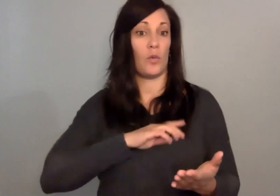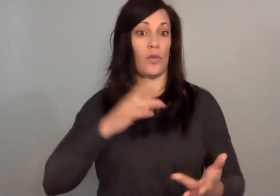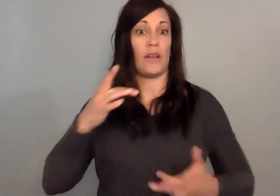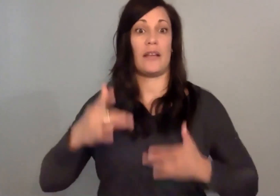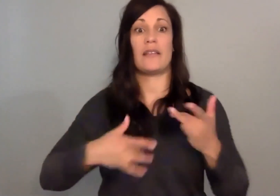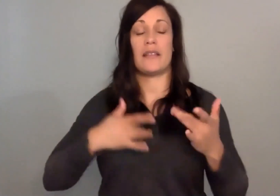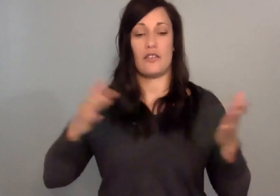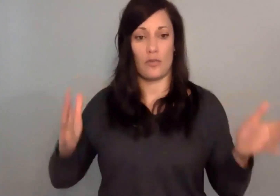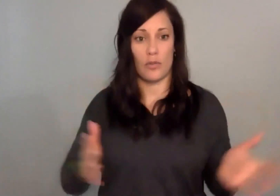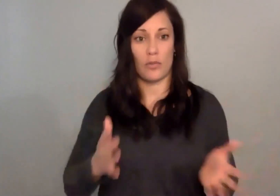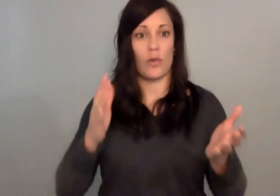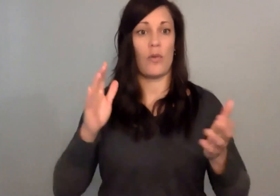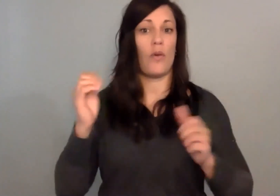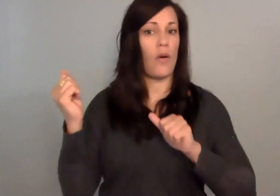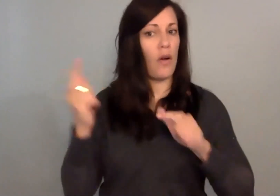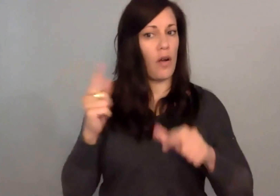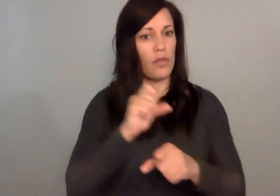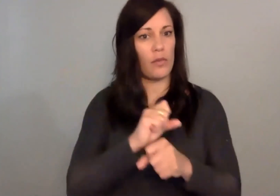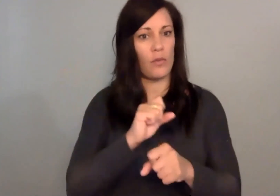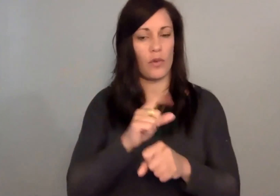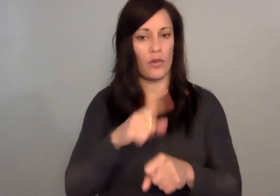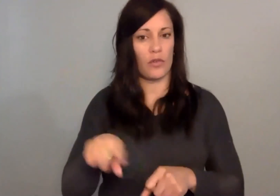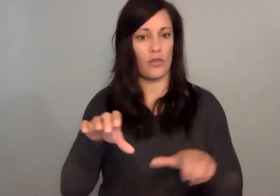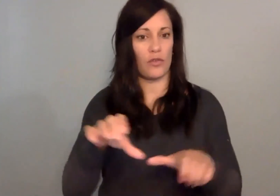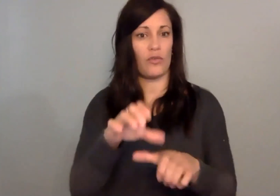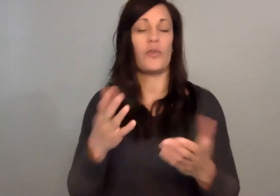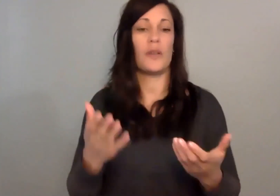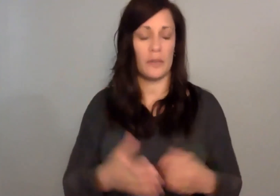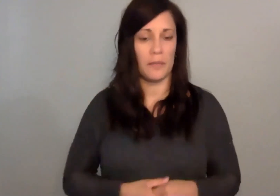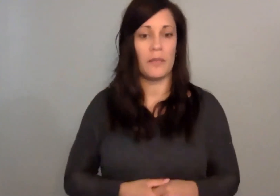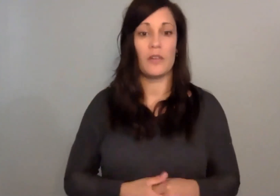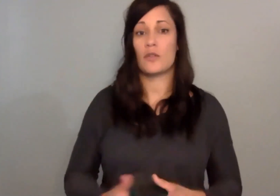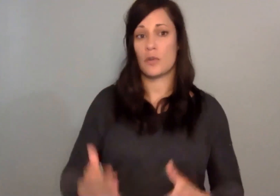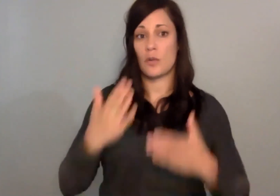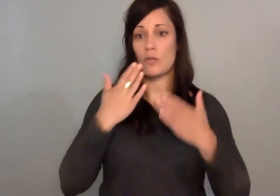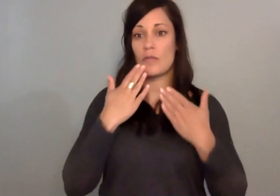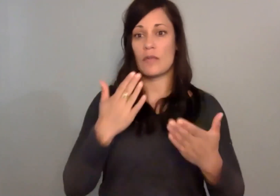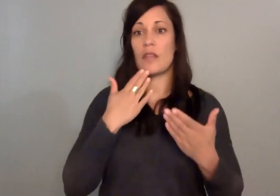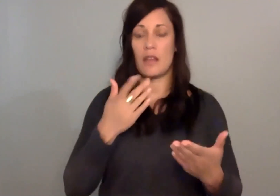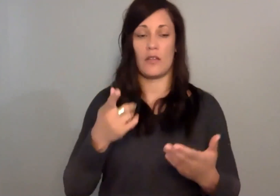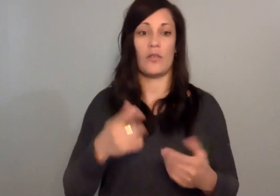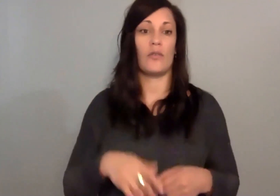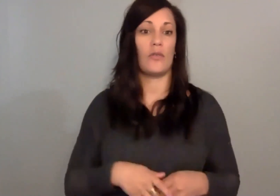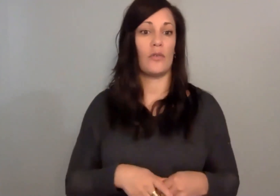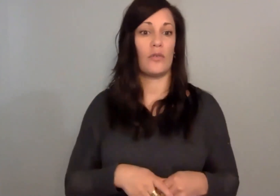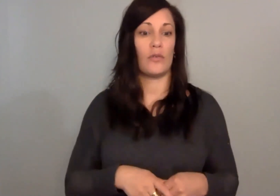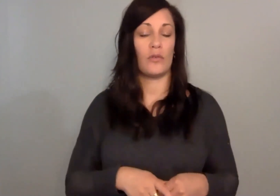promoting all of the work that you're doing across the state. So with that, thank you very much. And please